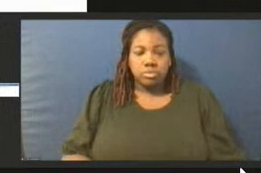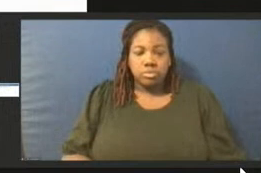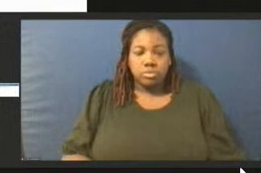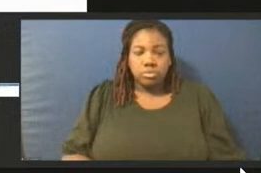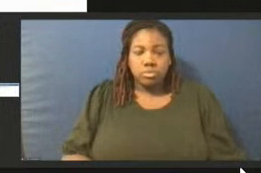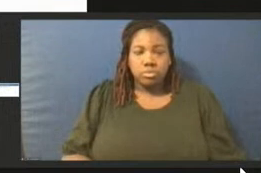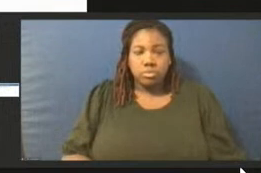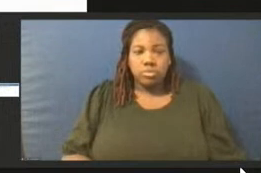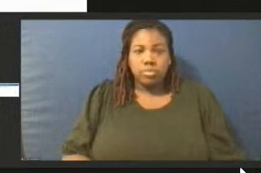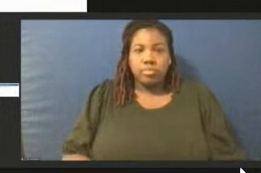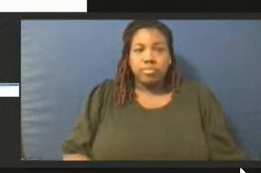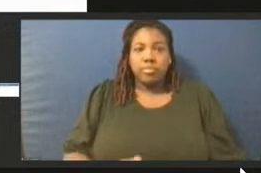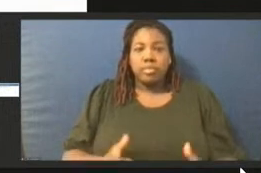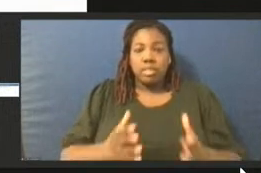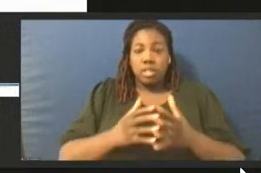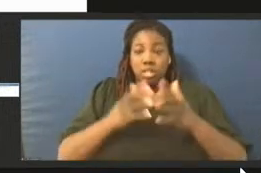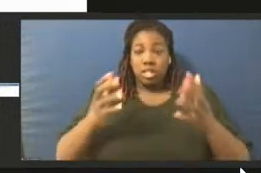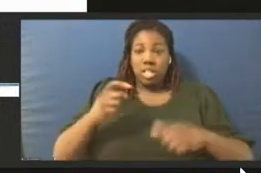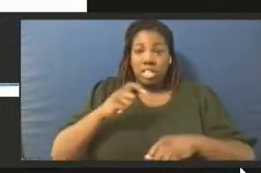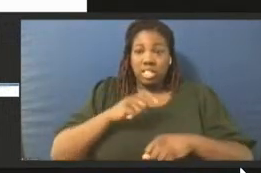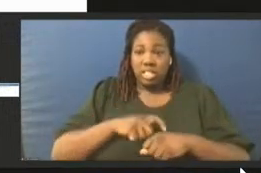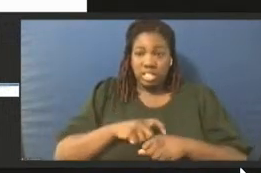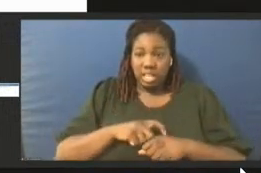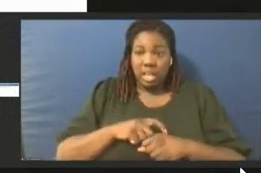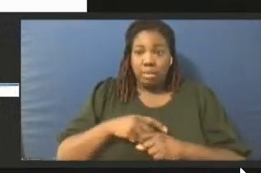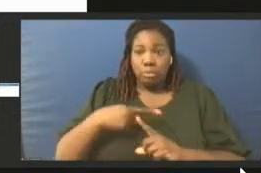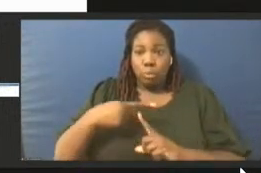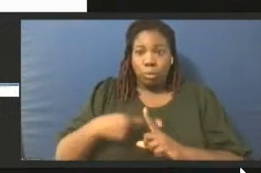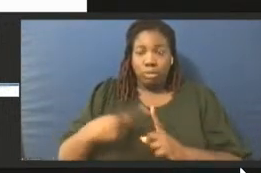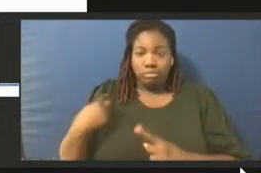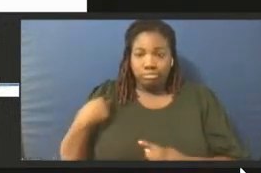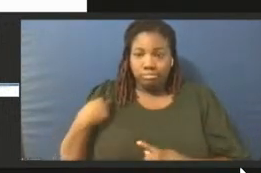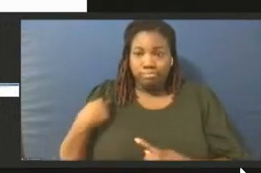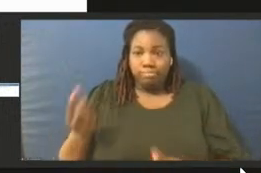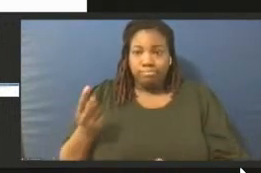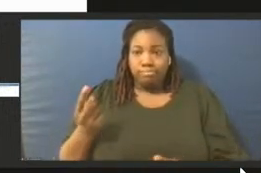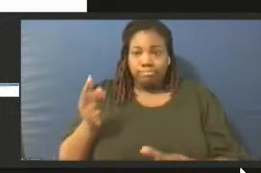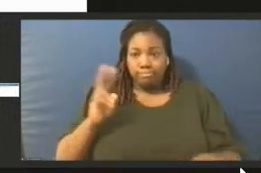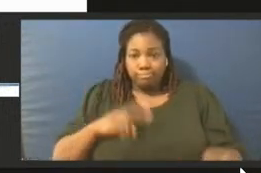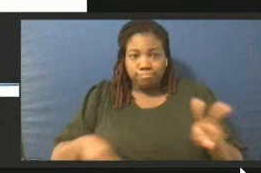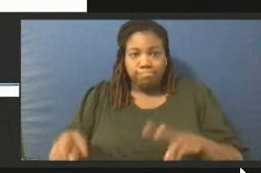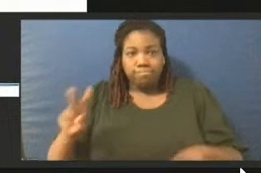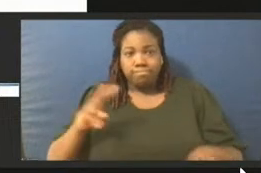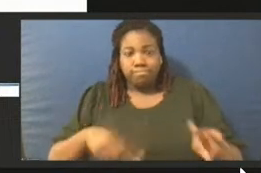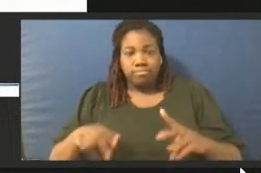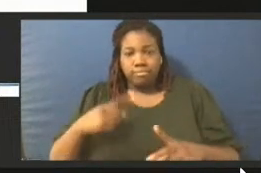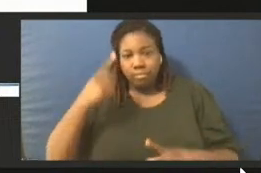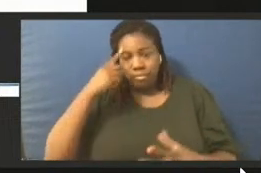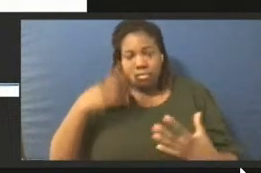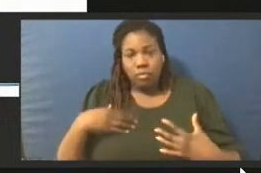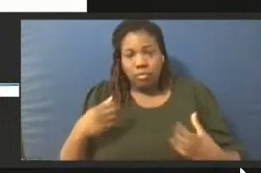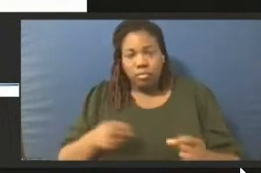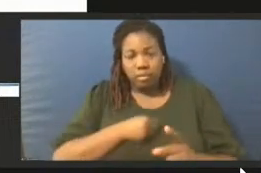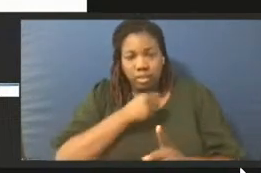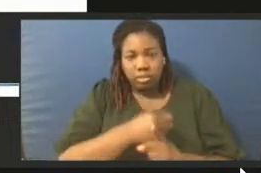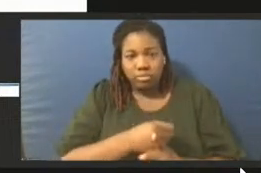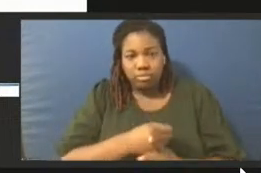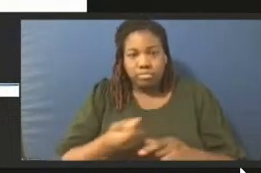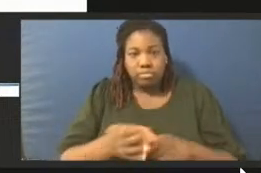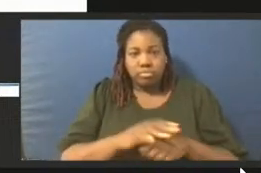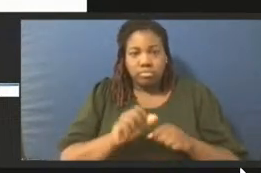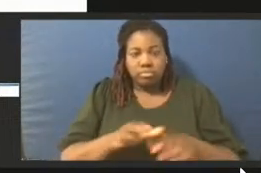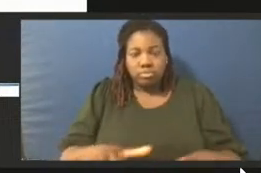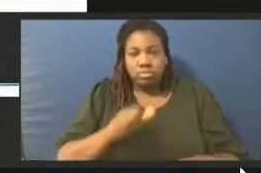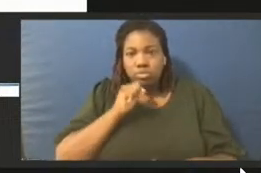After a significant amount of time over the last month, looking into the mental health impact during the pandemic, it's become clear that our failure to